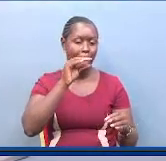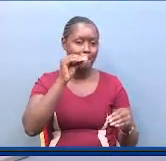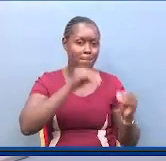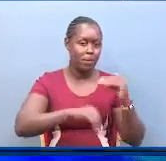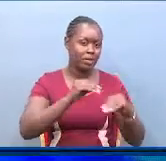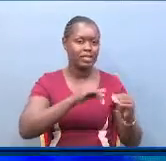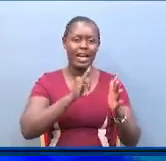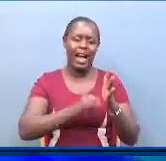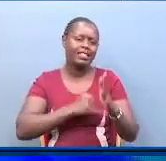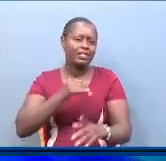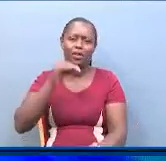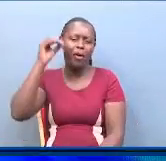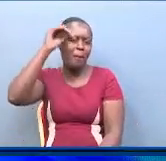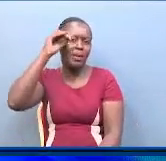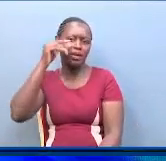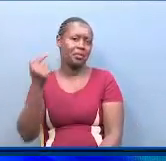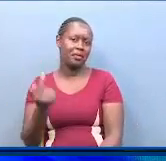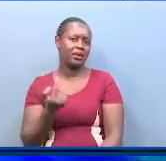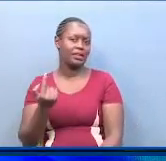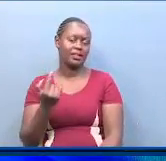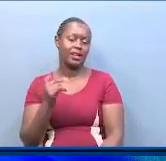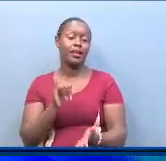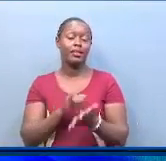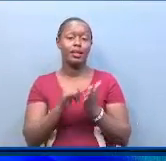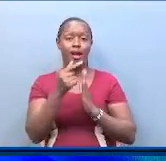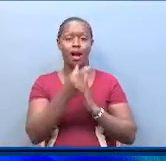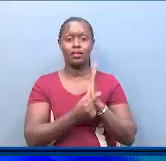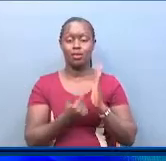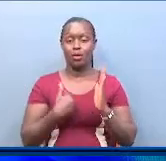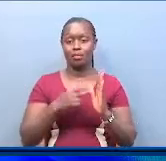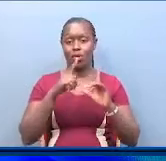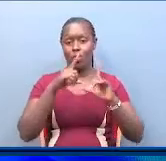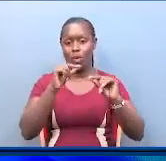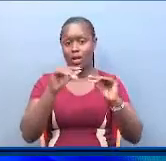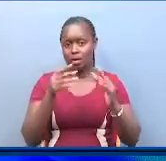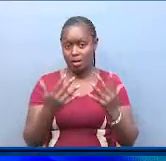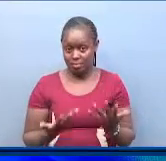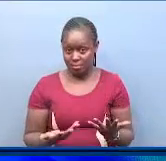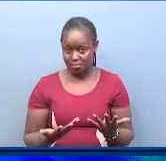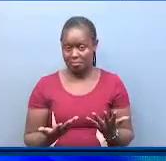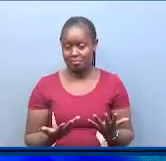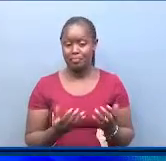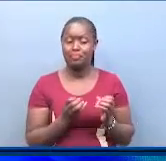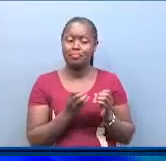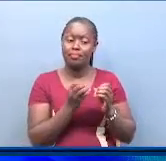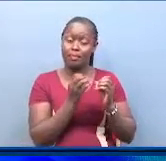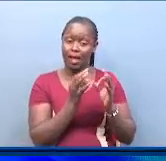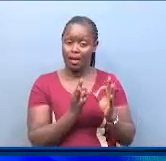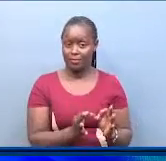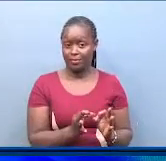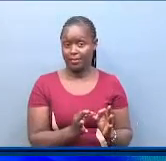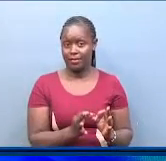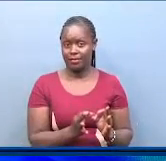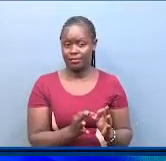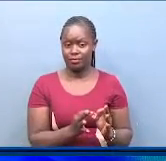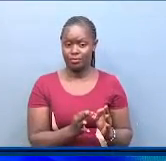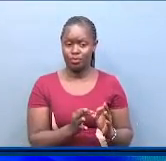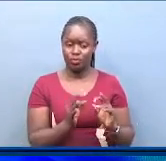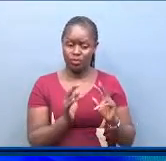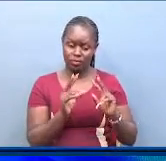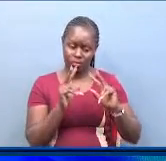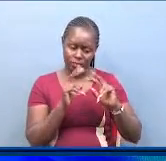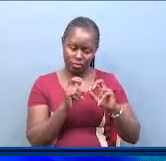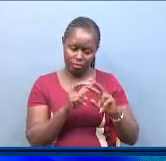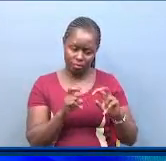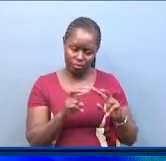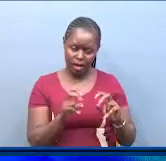polls. And in that article, I've said that if you check the